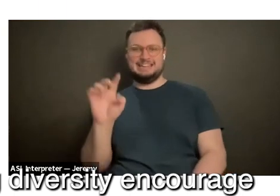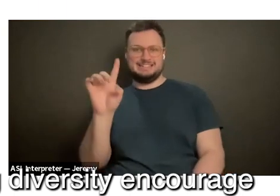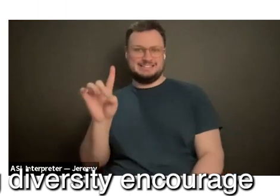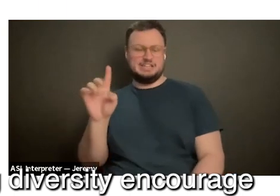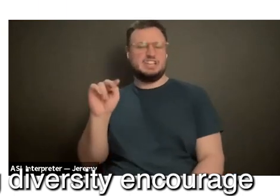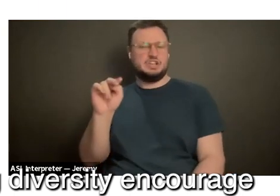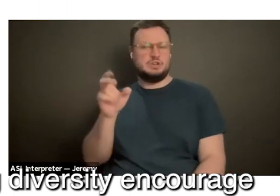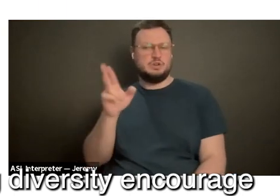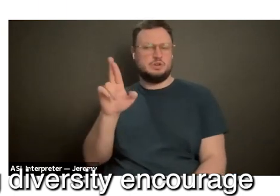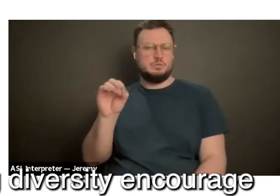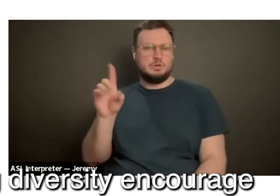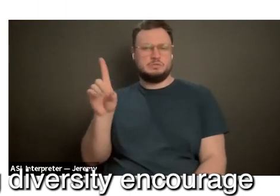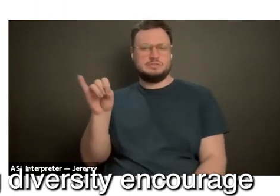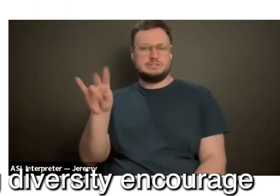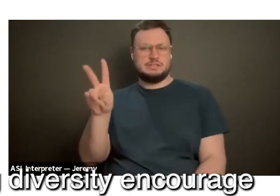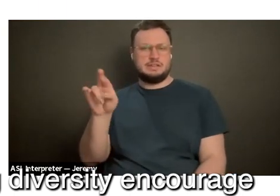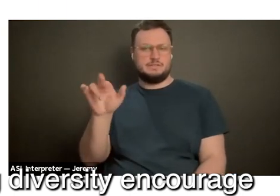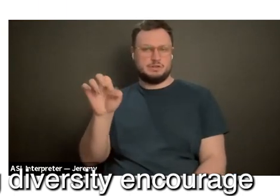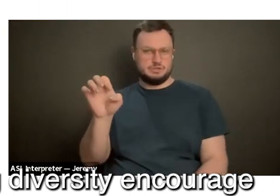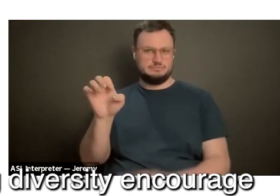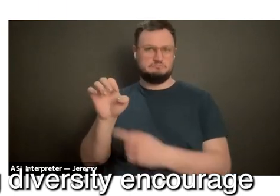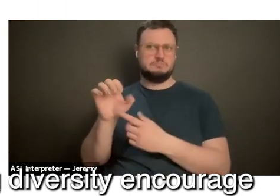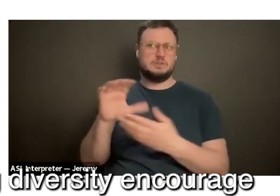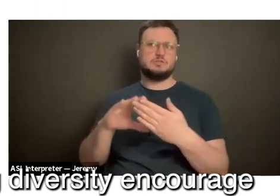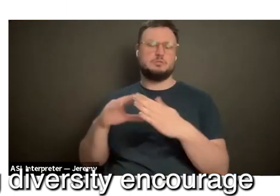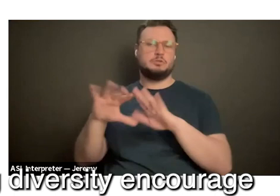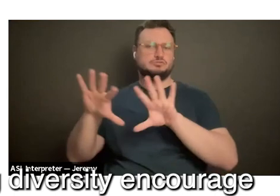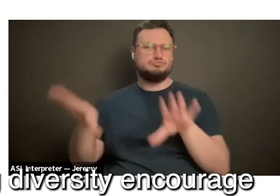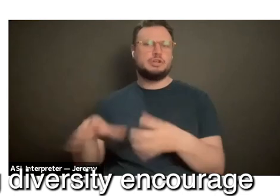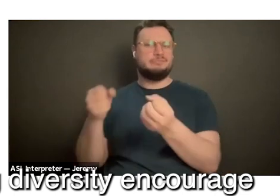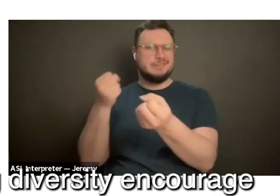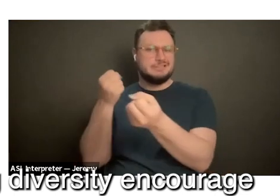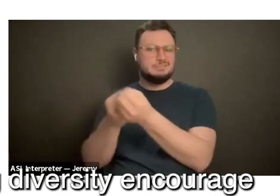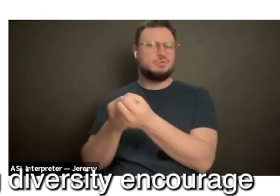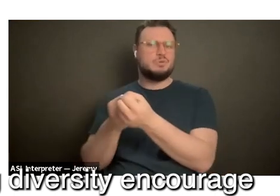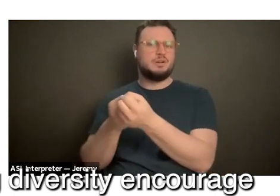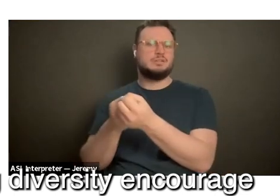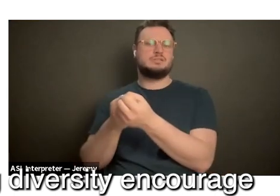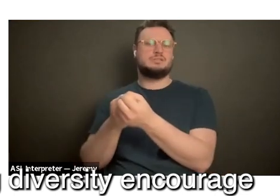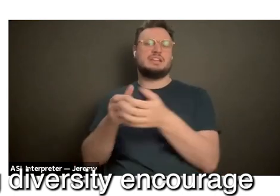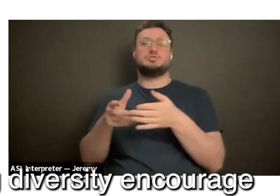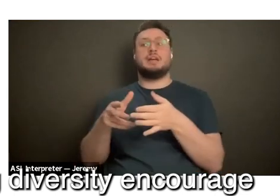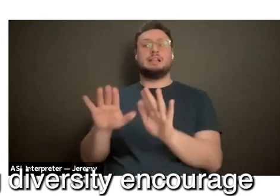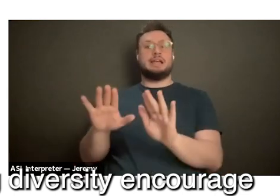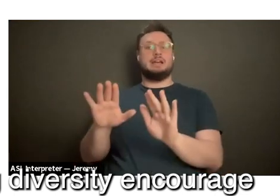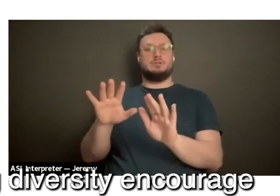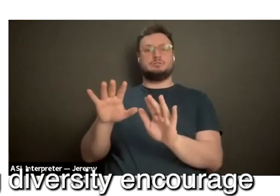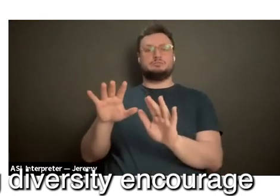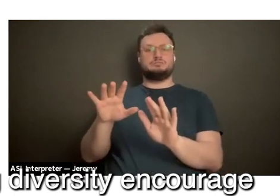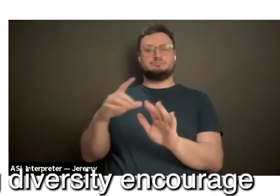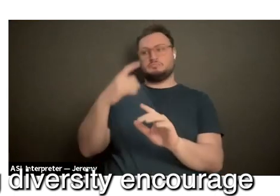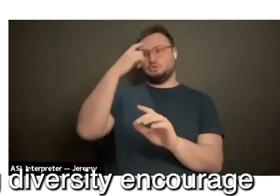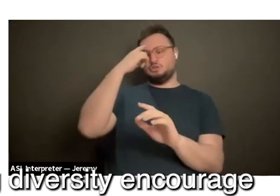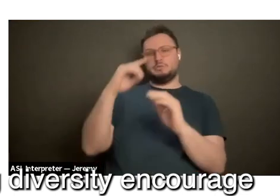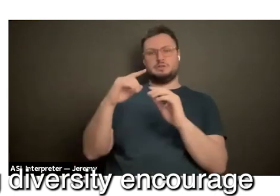other communities that really champion and support and just allow neurodivergent people to hang out